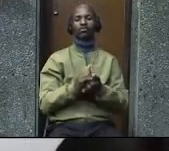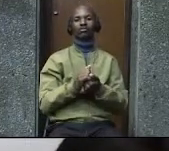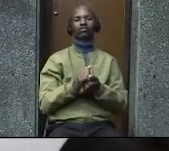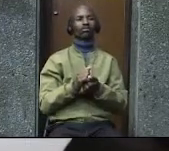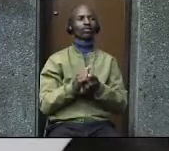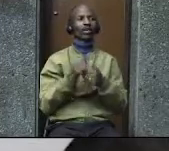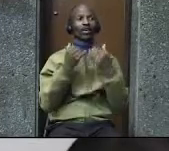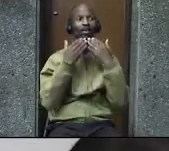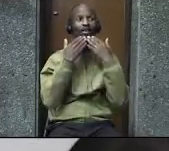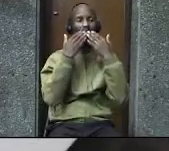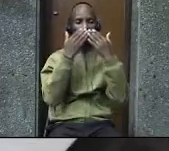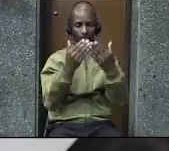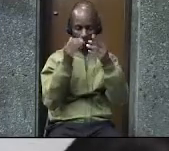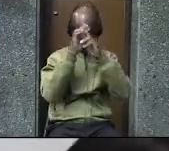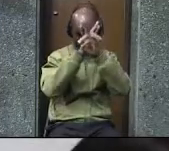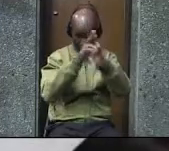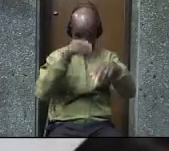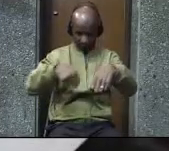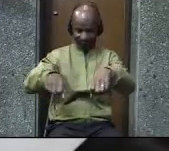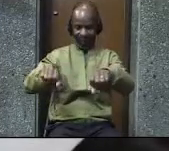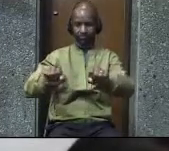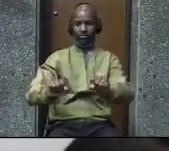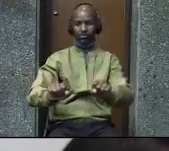Thank you so much, Honorable Chairperson.